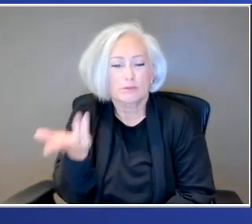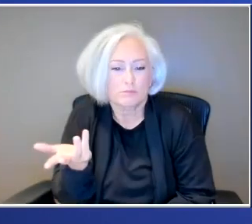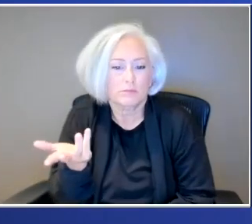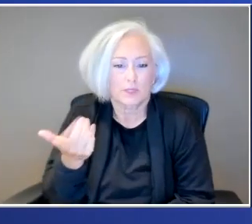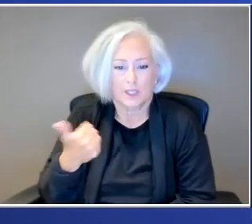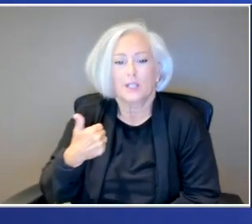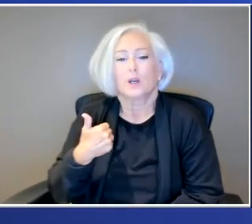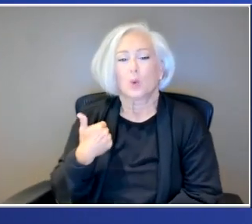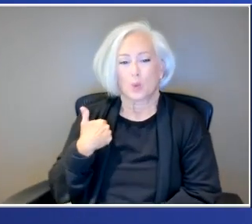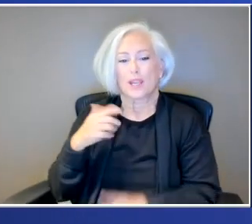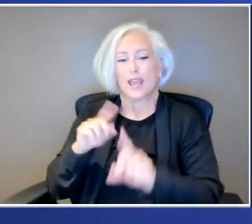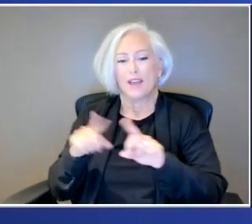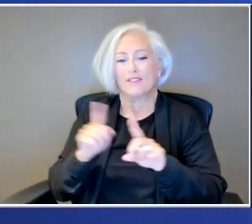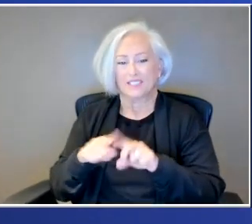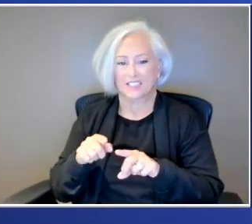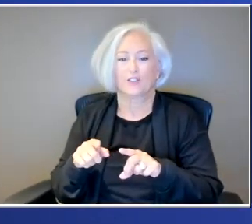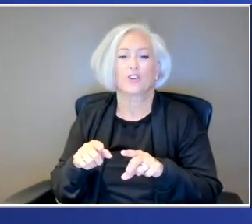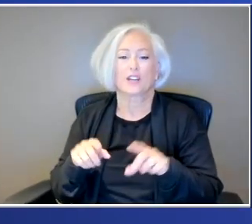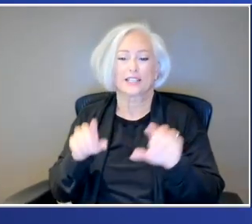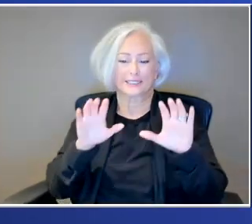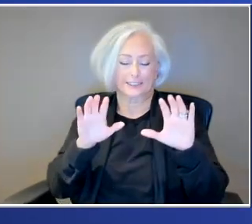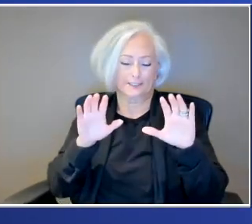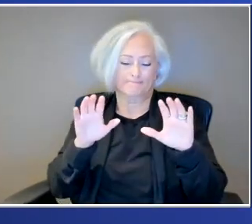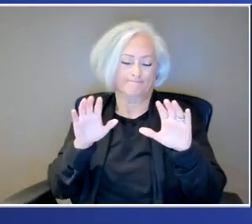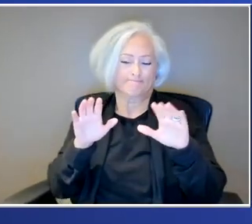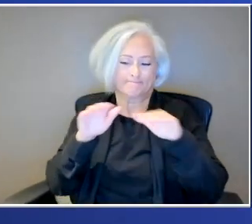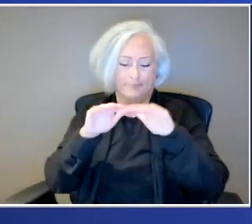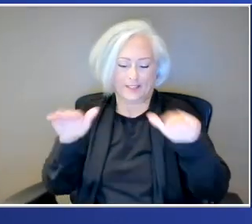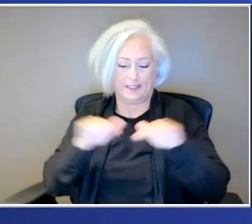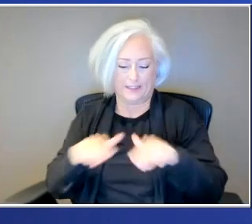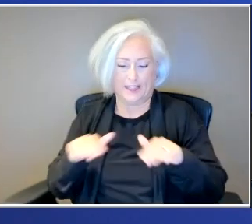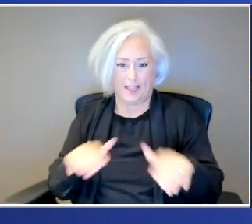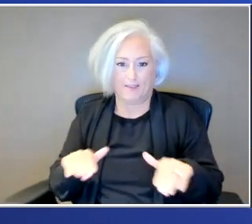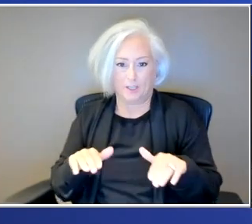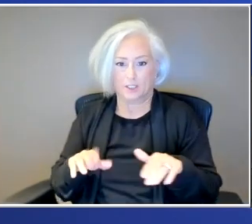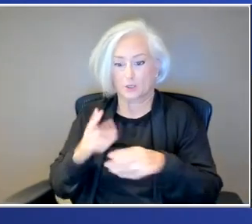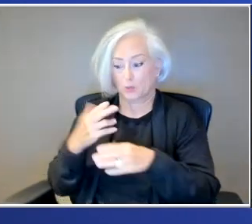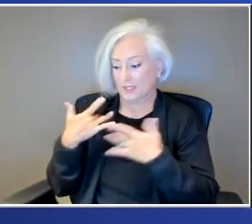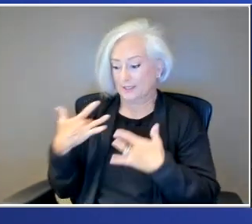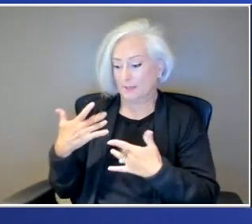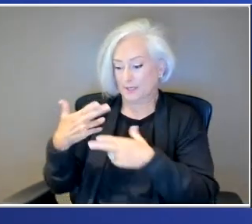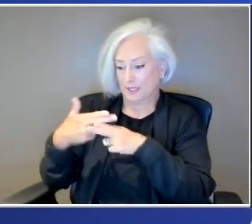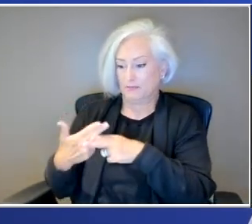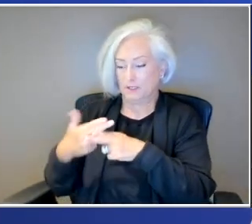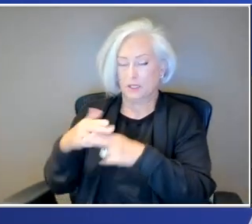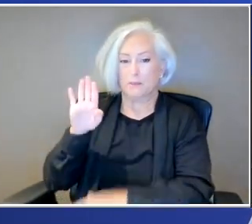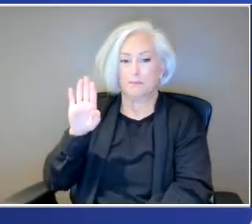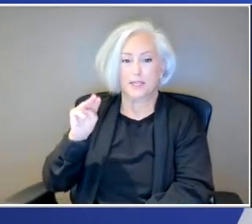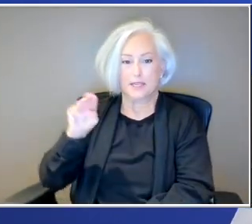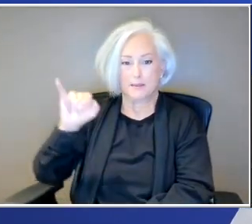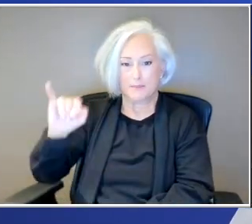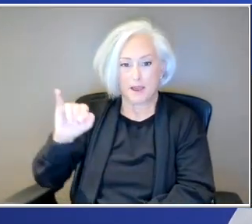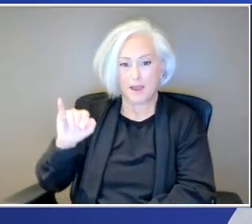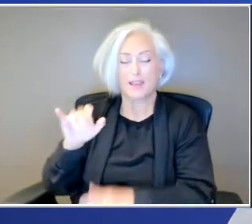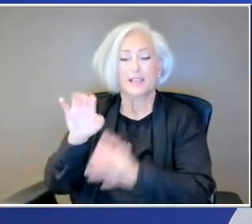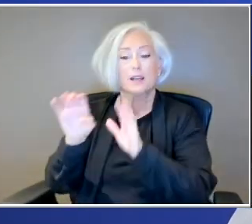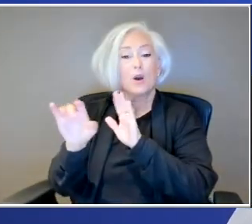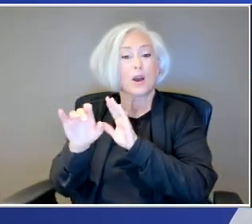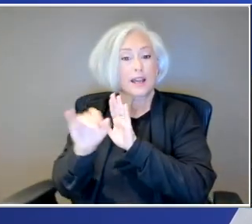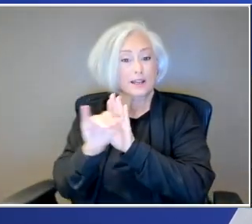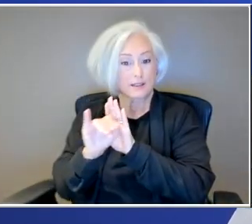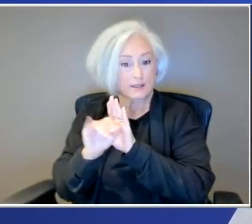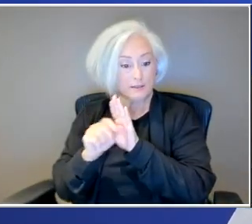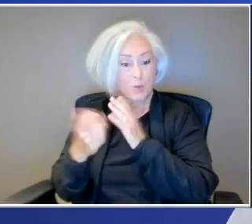classifications. BMI is what we use right now, but there are other measures that we're going to be using, such as waist circumference, basically taking